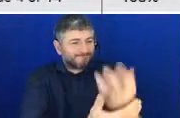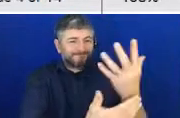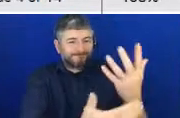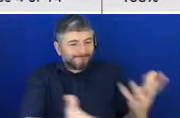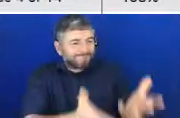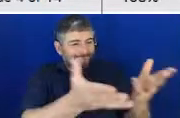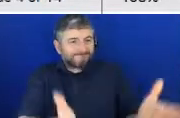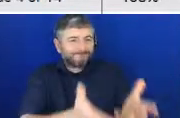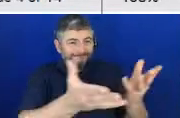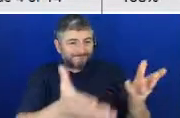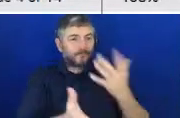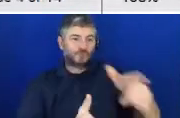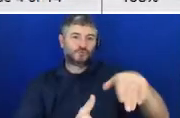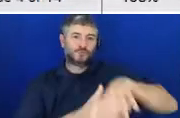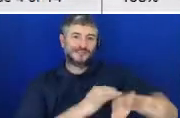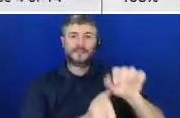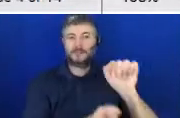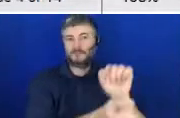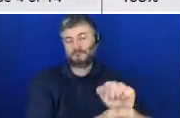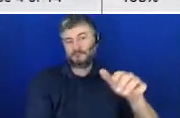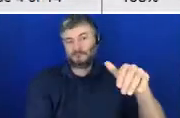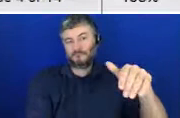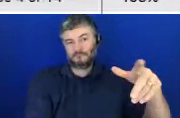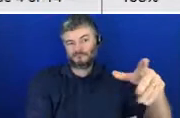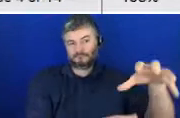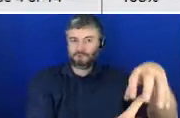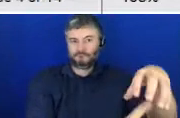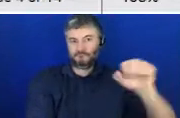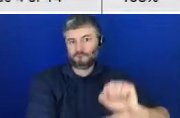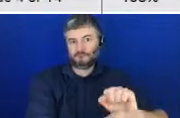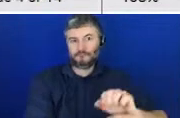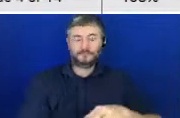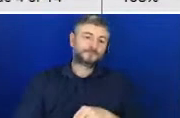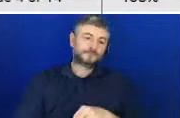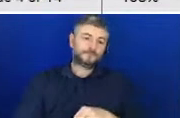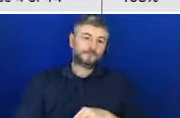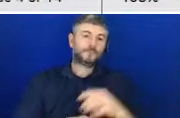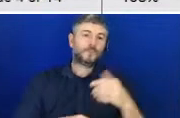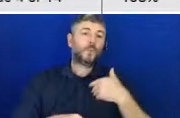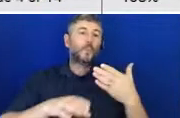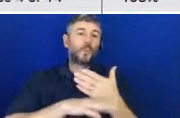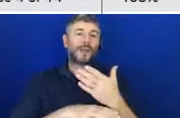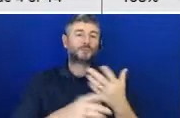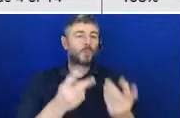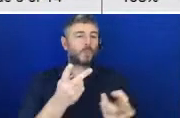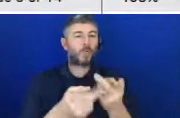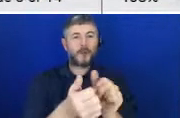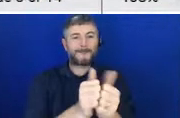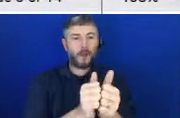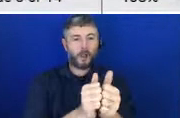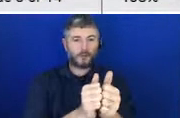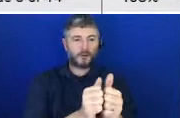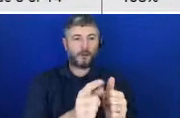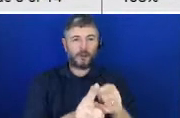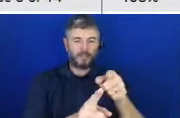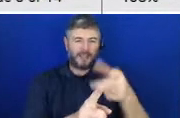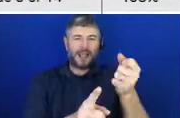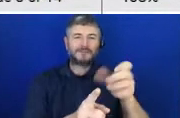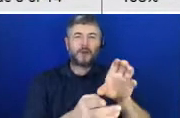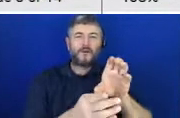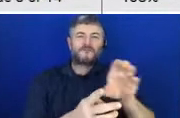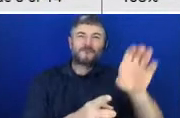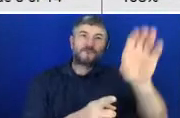the offending institute. And we worked with a partner who had a funding contract